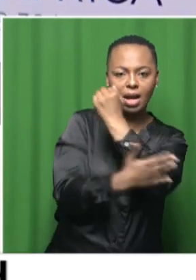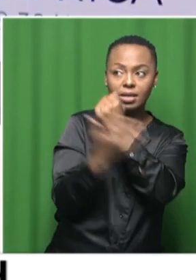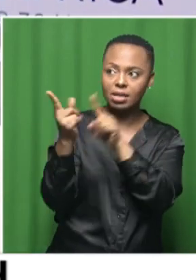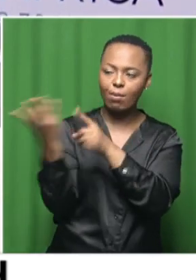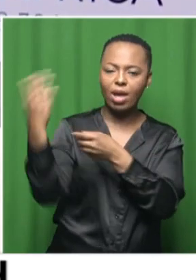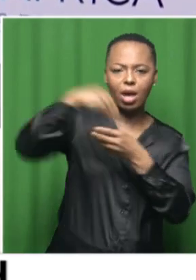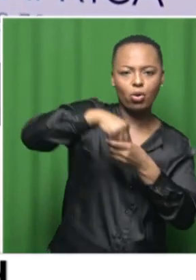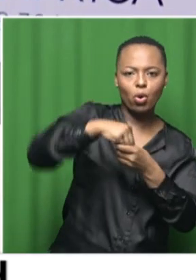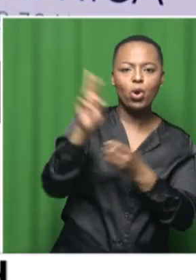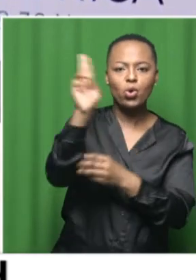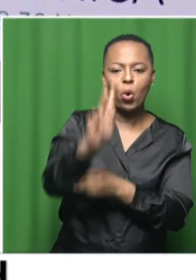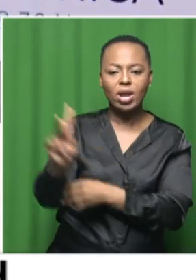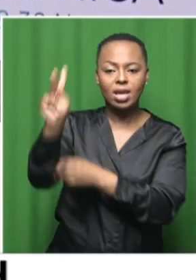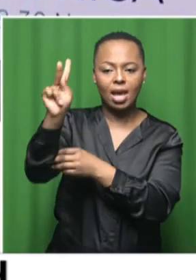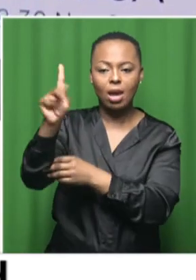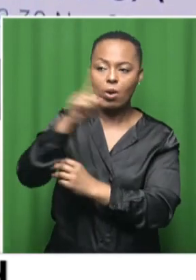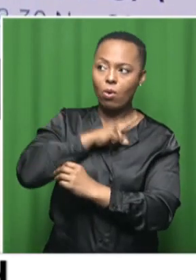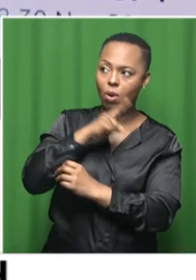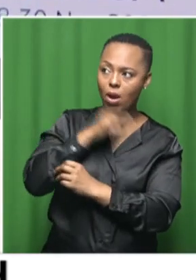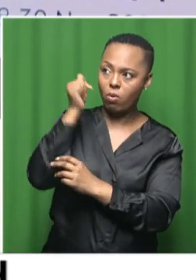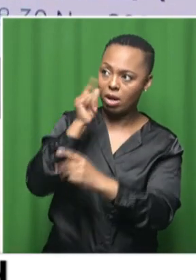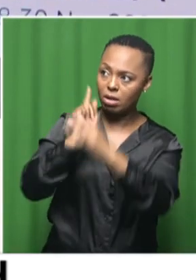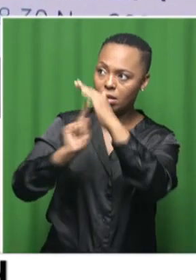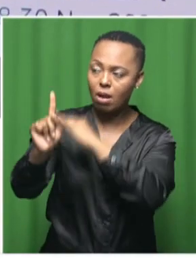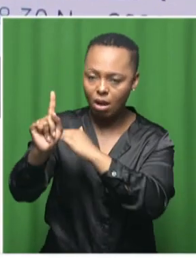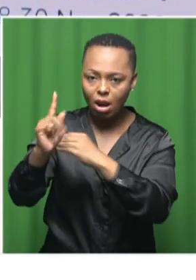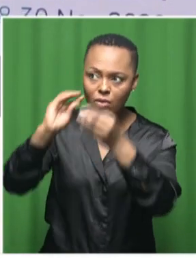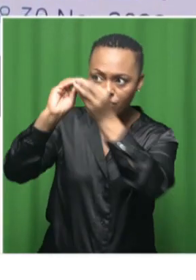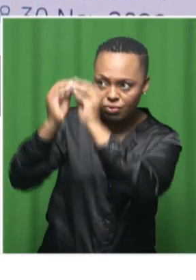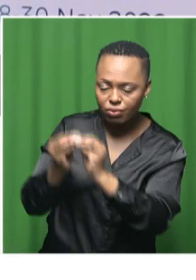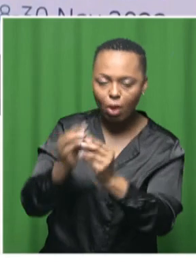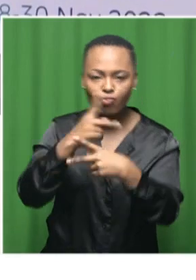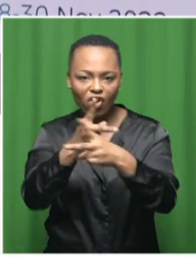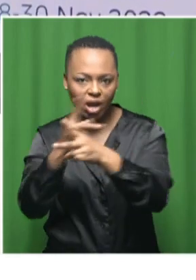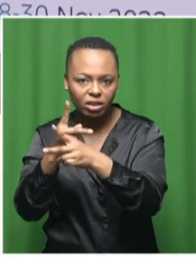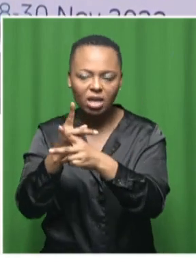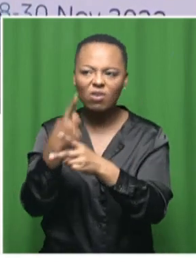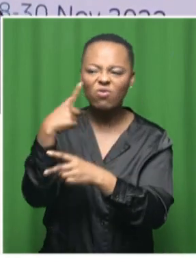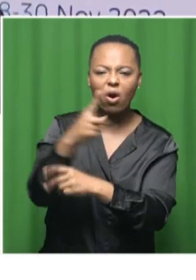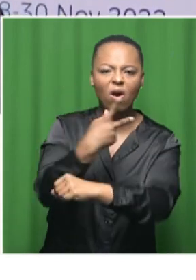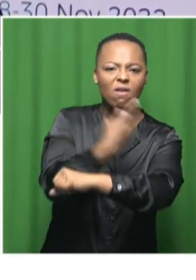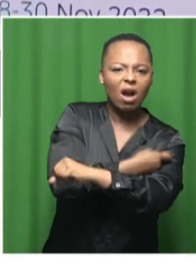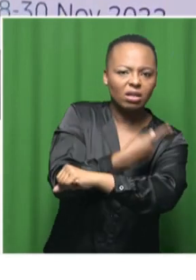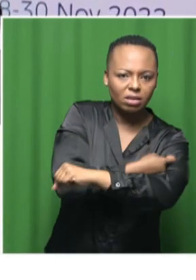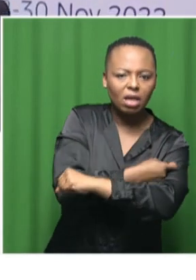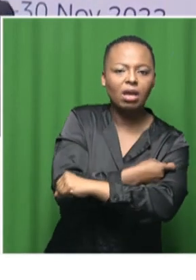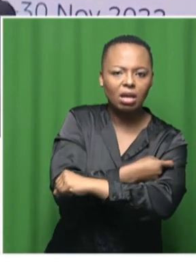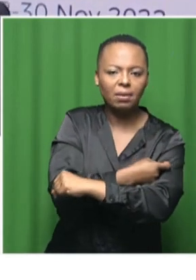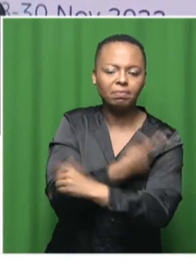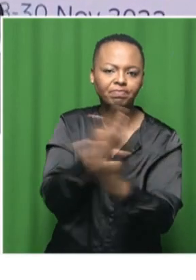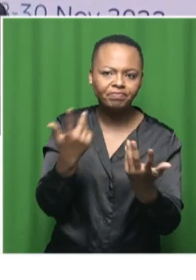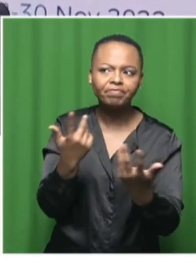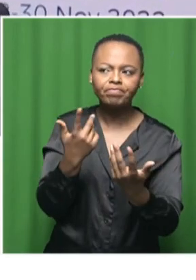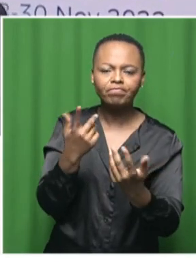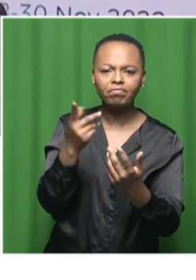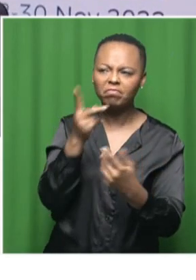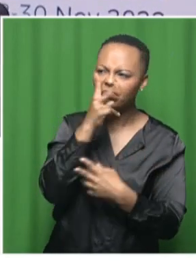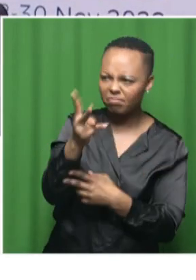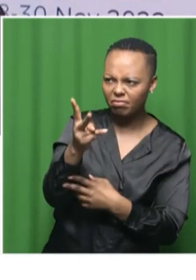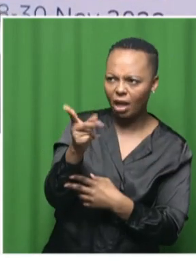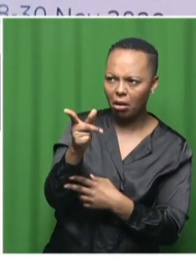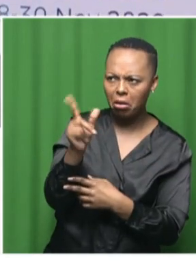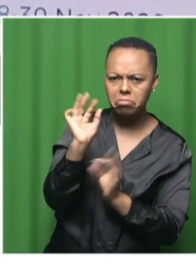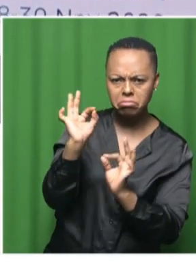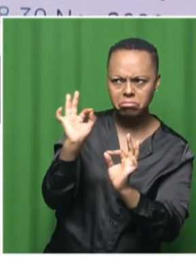when we went into the production and manufacturing of vaccines, and there are new, if you like, frontiers that